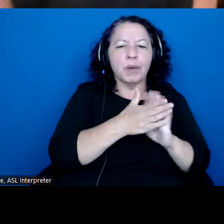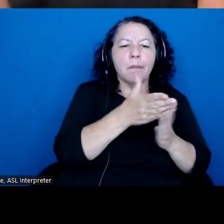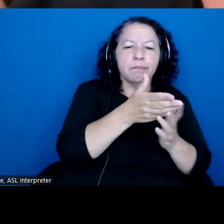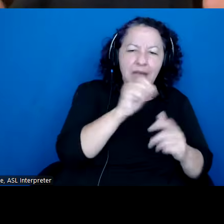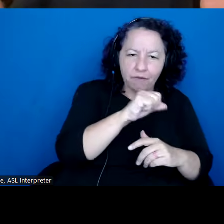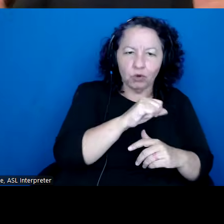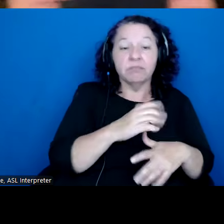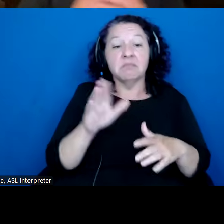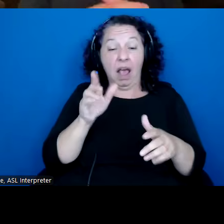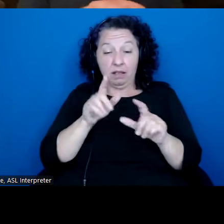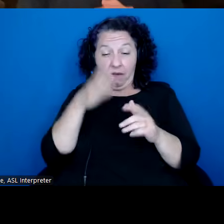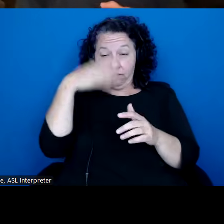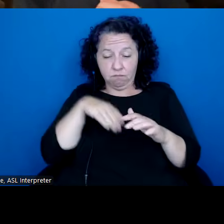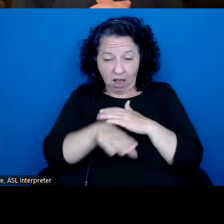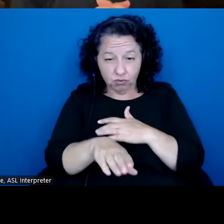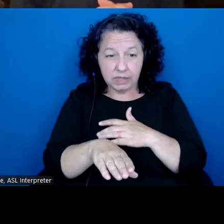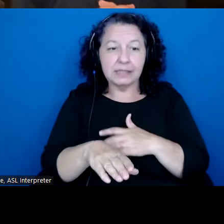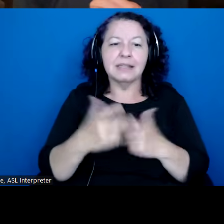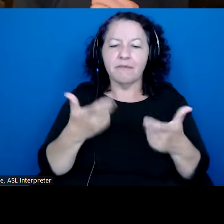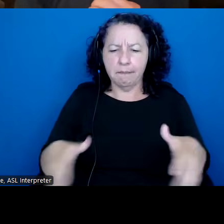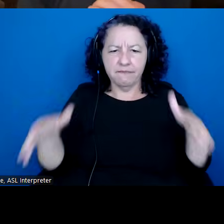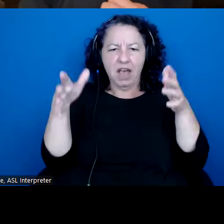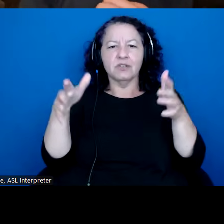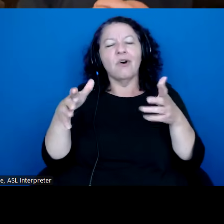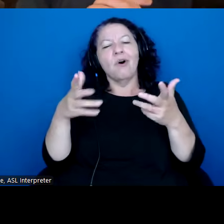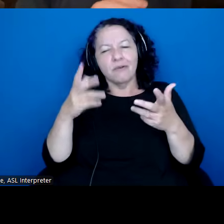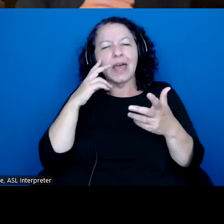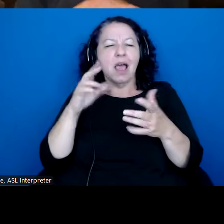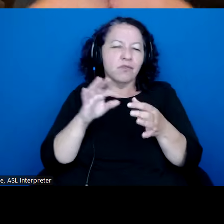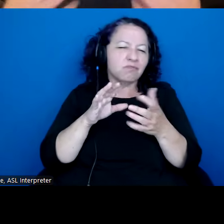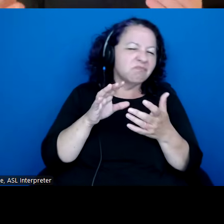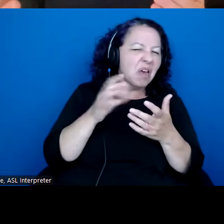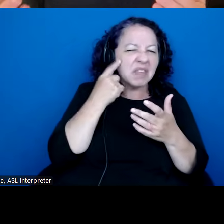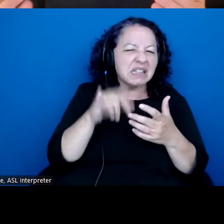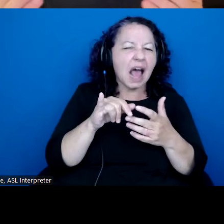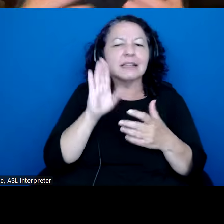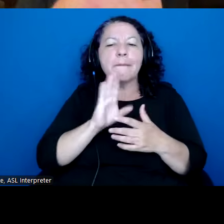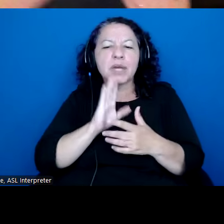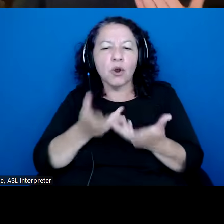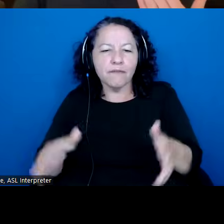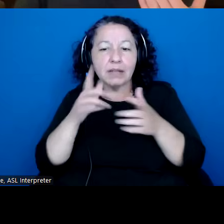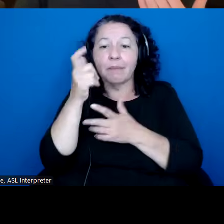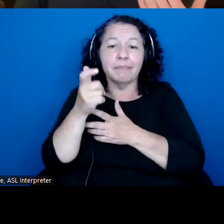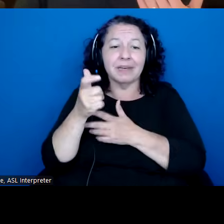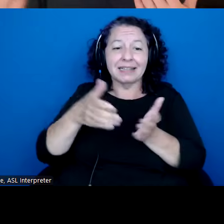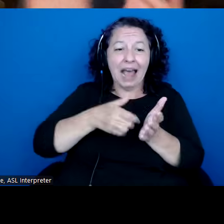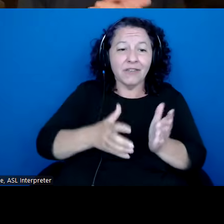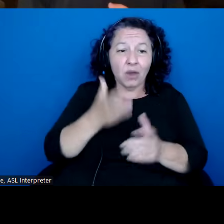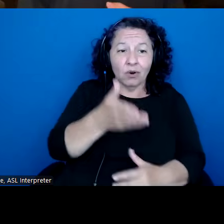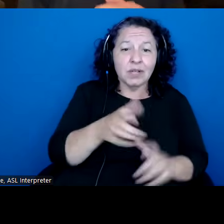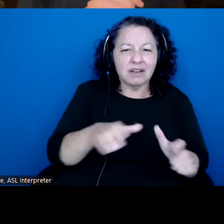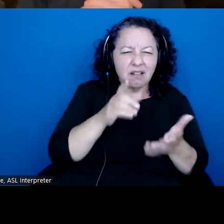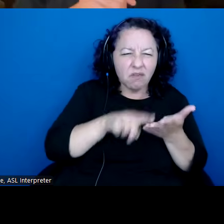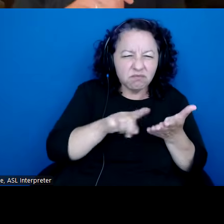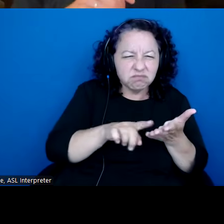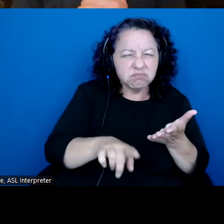big vessel that they have interpreted as a beer vessel. This is because the excavators there did a bunch of residue analysis on a series